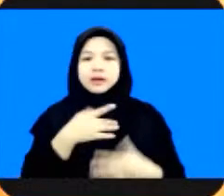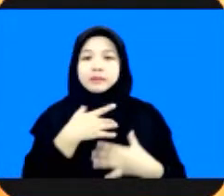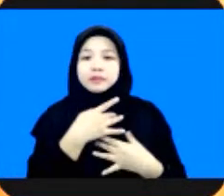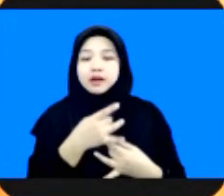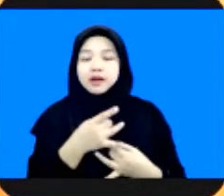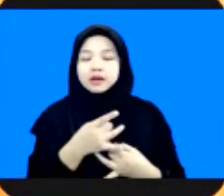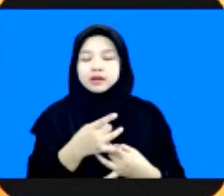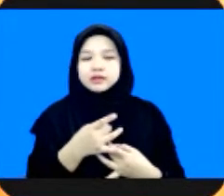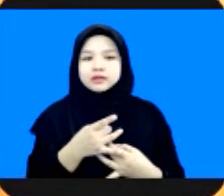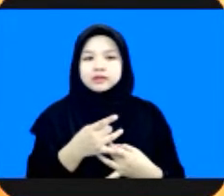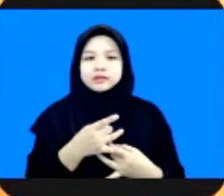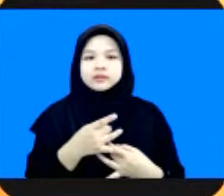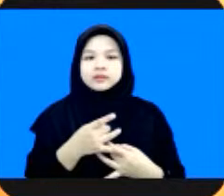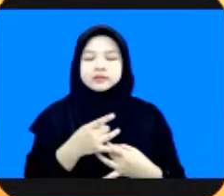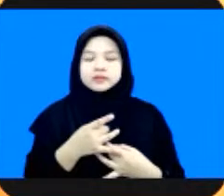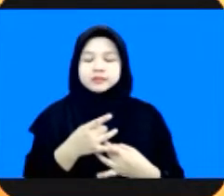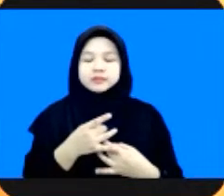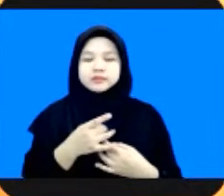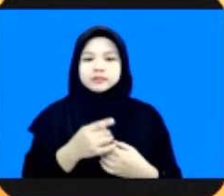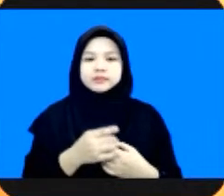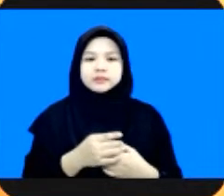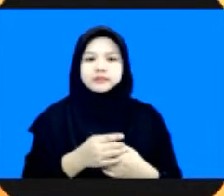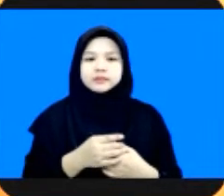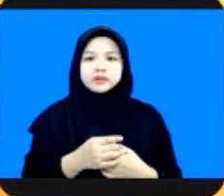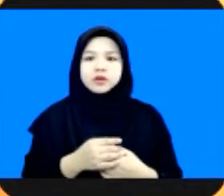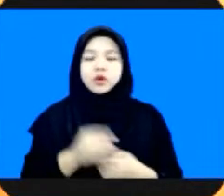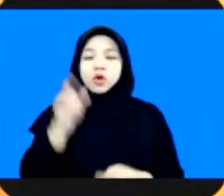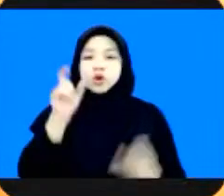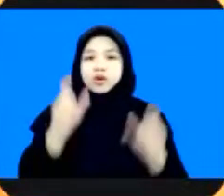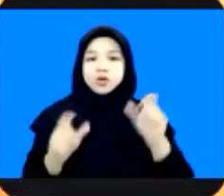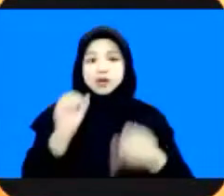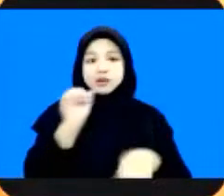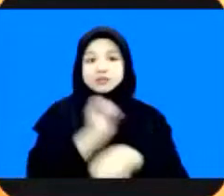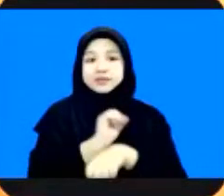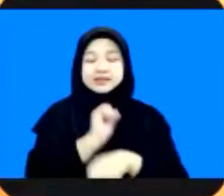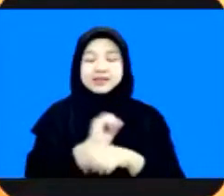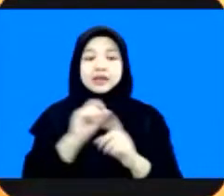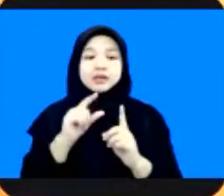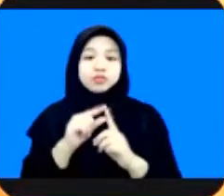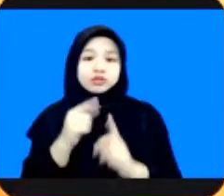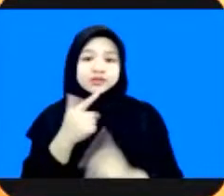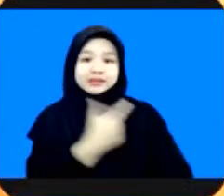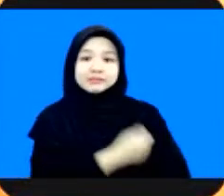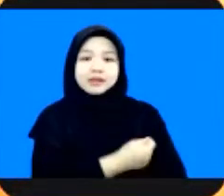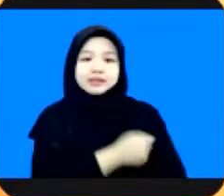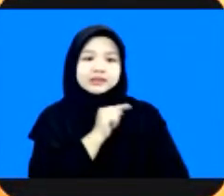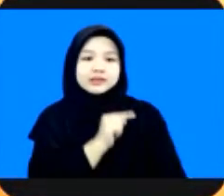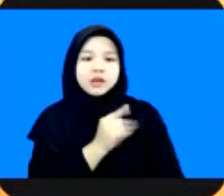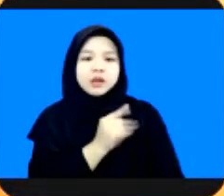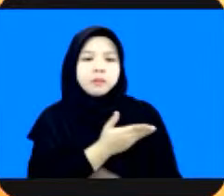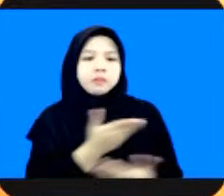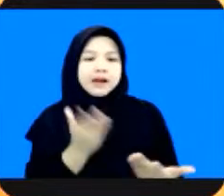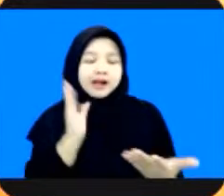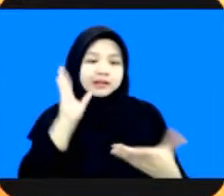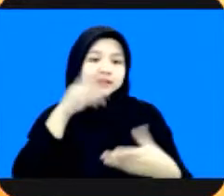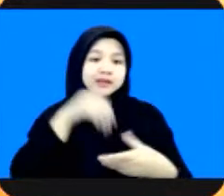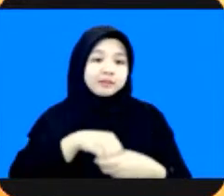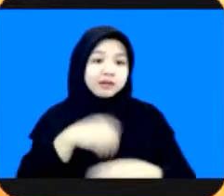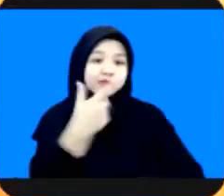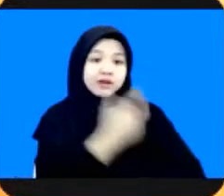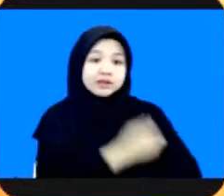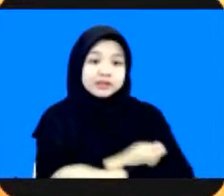since the healthcare workers is the priority group for the vaccination in the beginning of the vaccination program, because we know